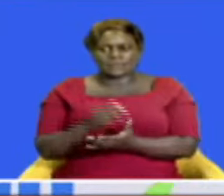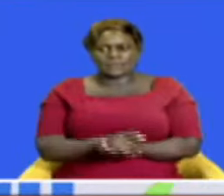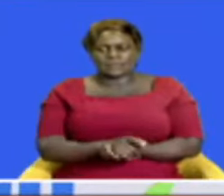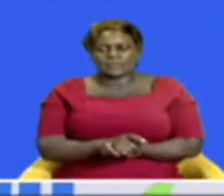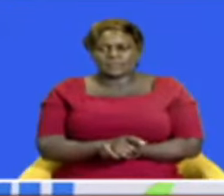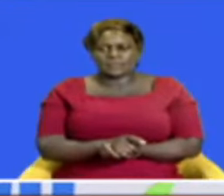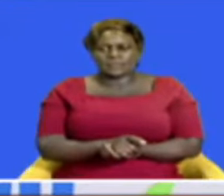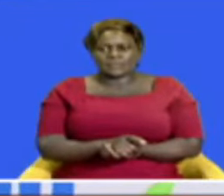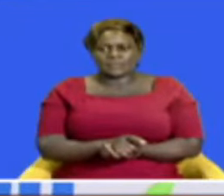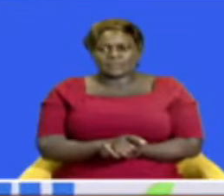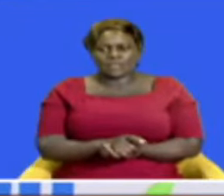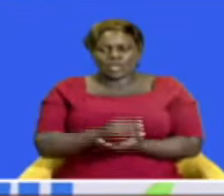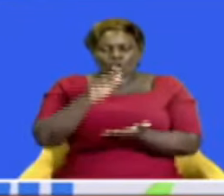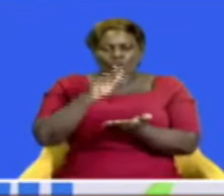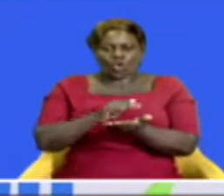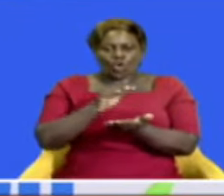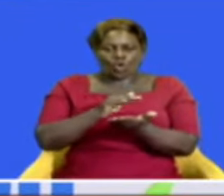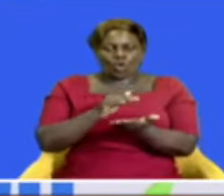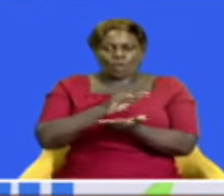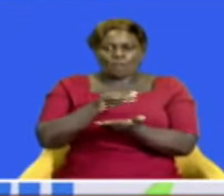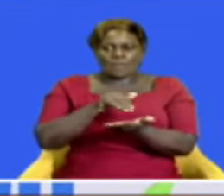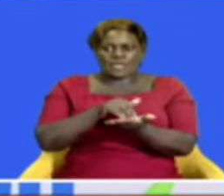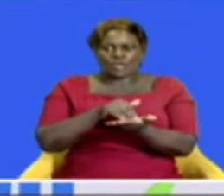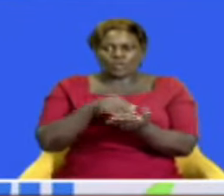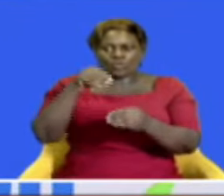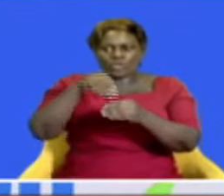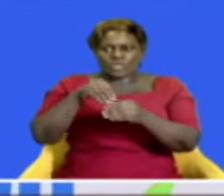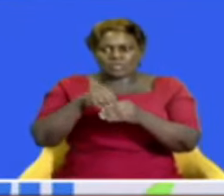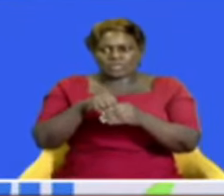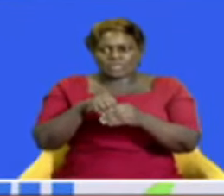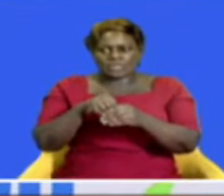low and middle income countries reached